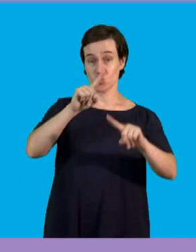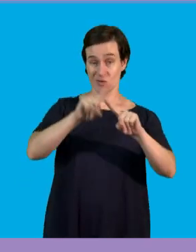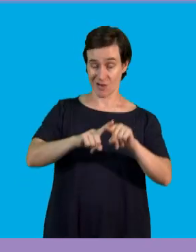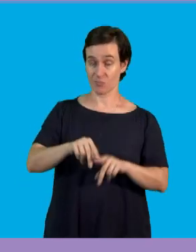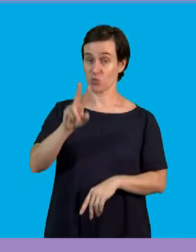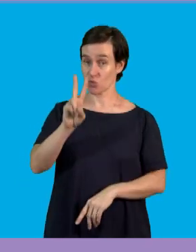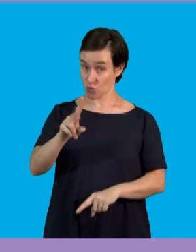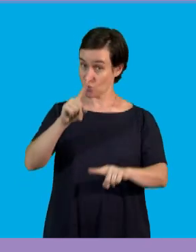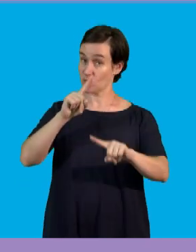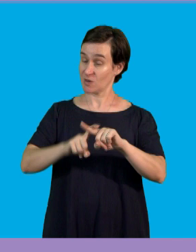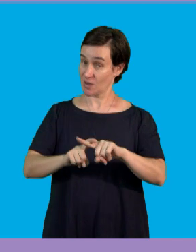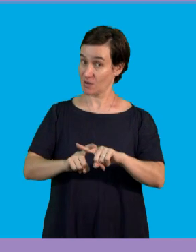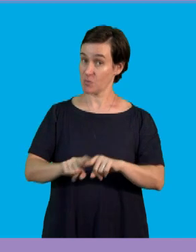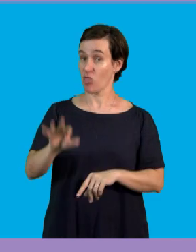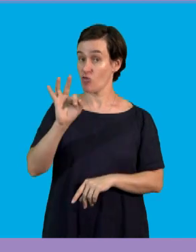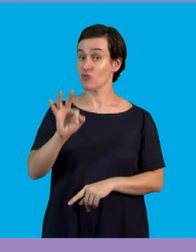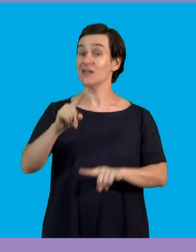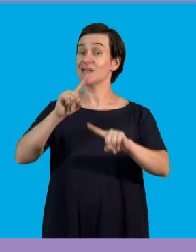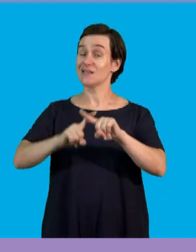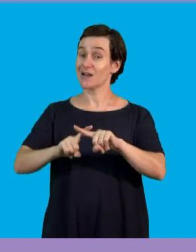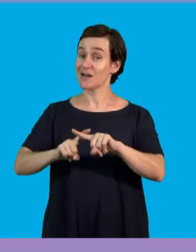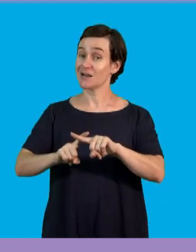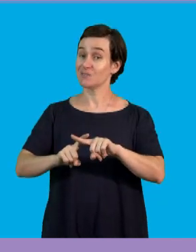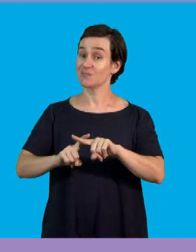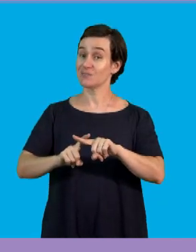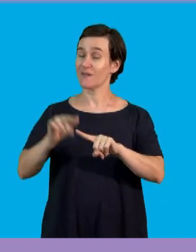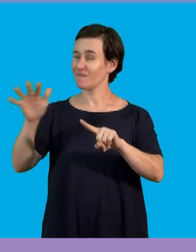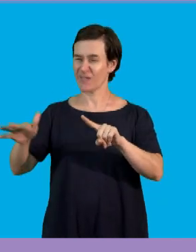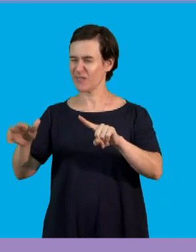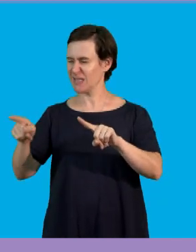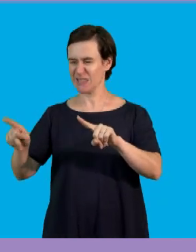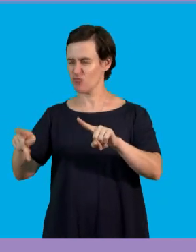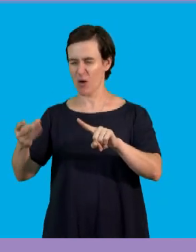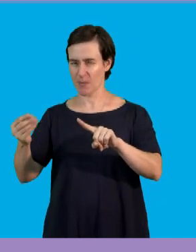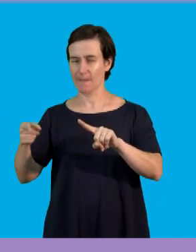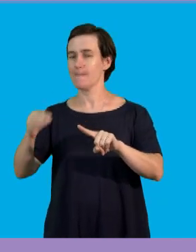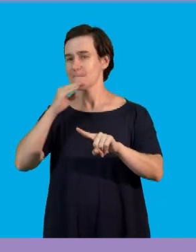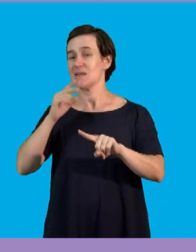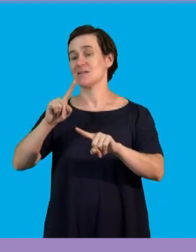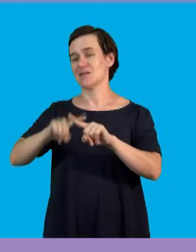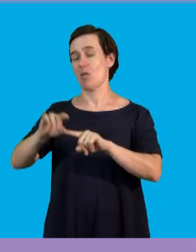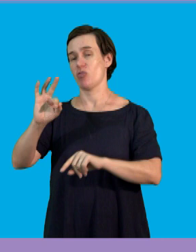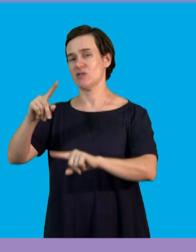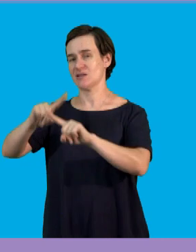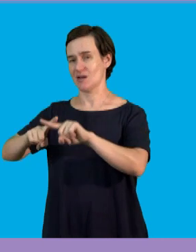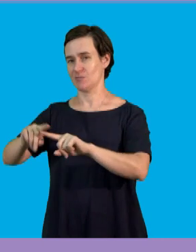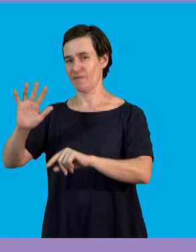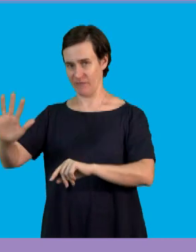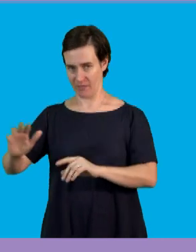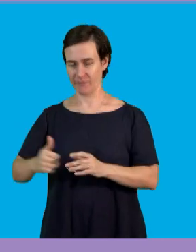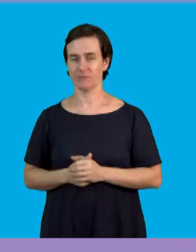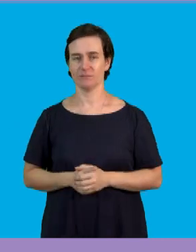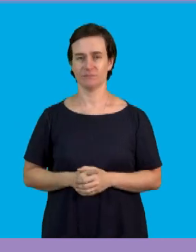say 2 multiplied by 2 multiplied by 3, and when we break down 15, that is 3 multiplied